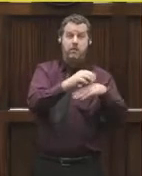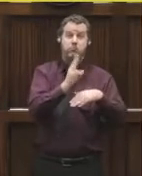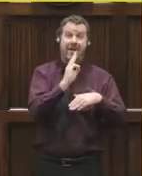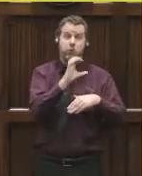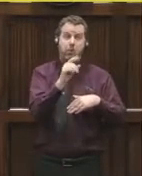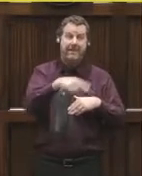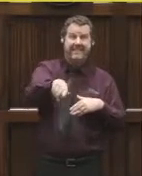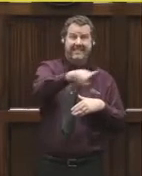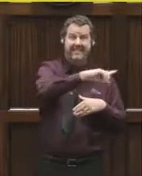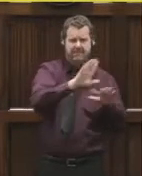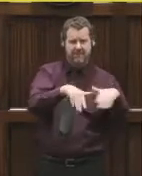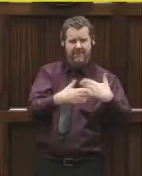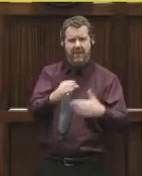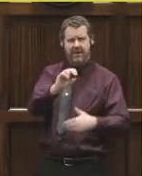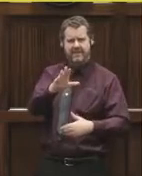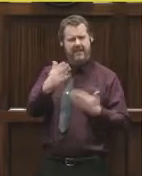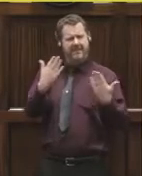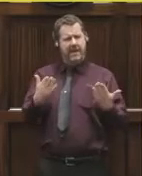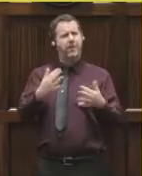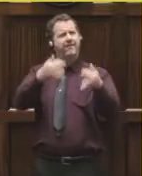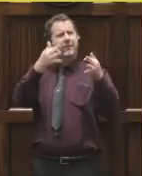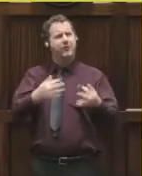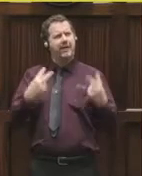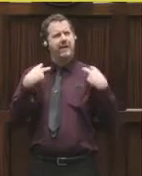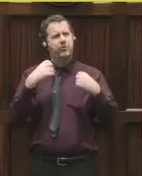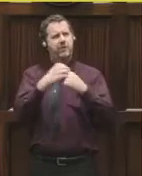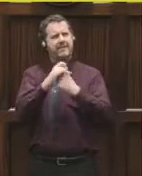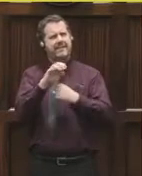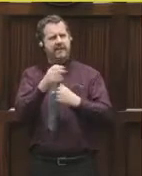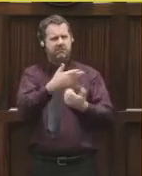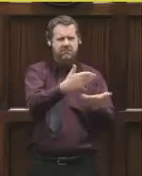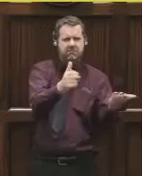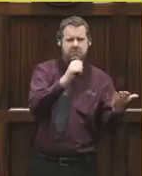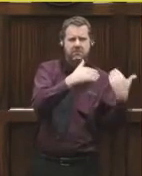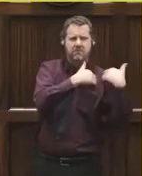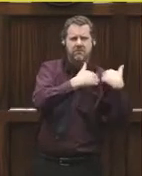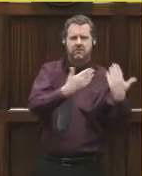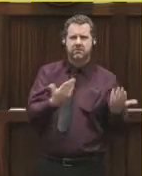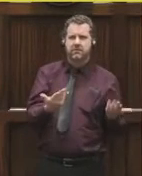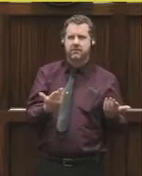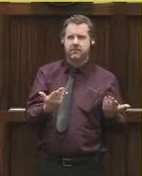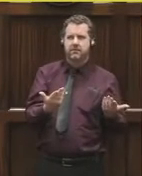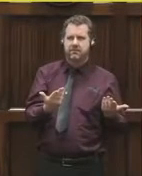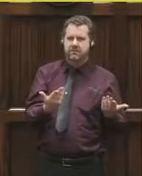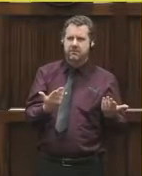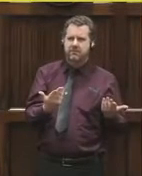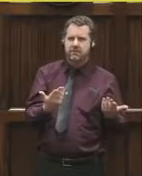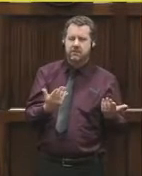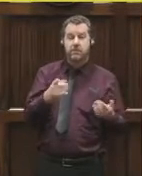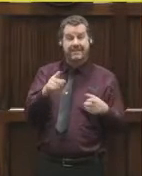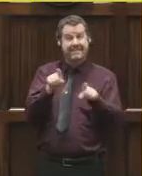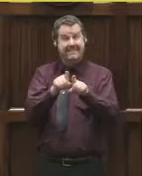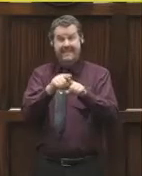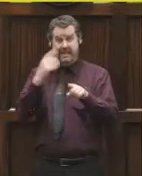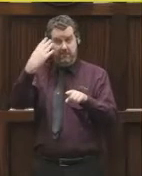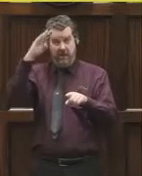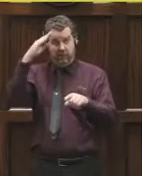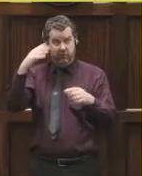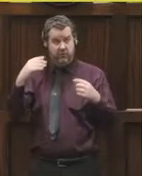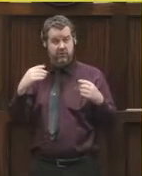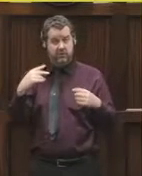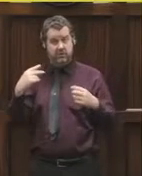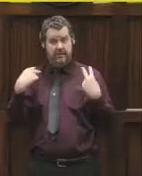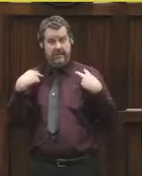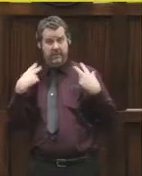being an official language of the state. Similarly could happen with the Irish Sign Language. The